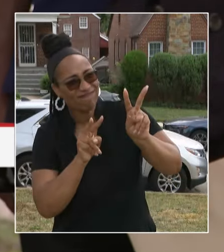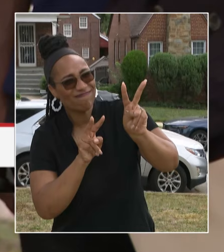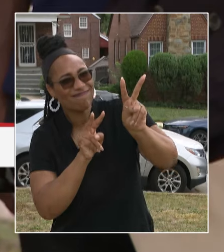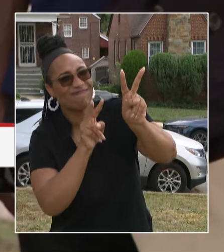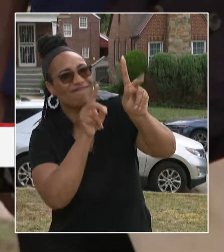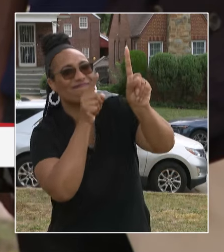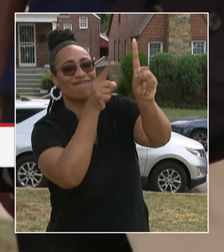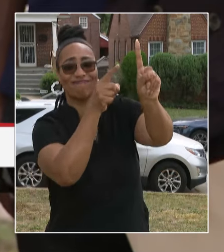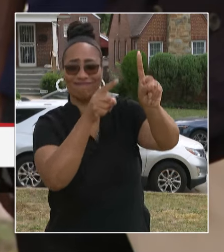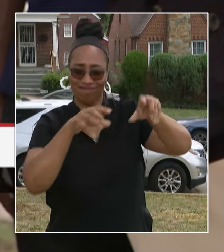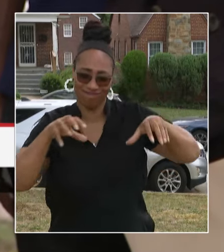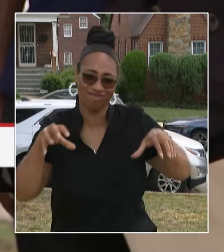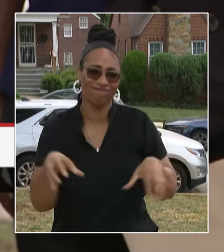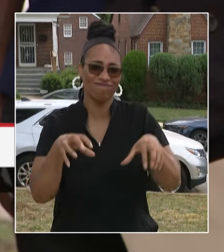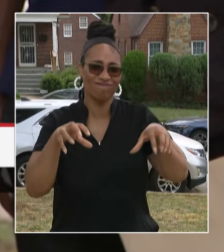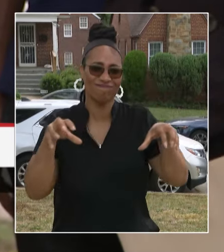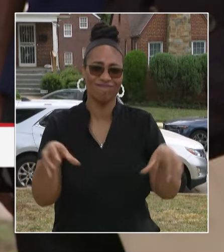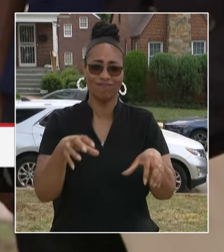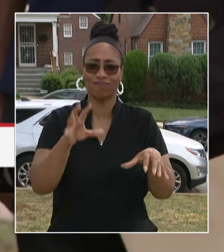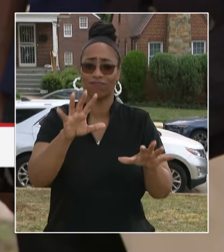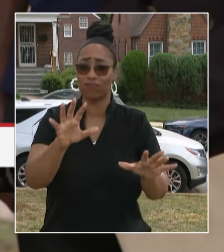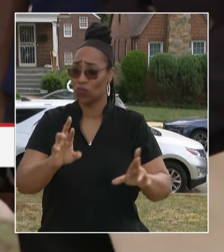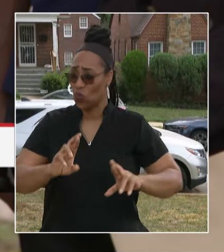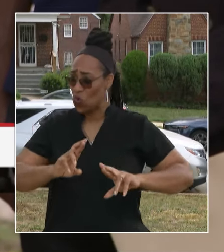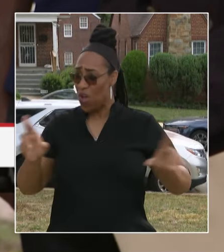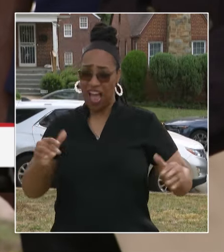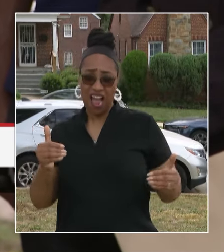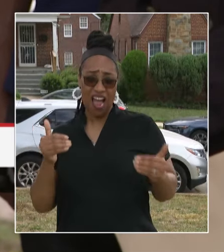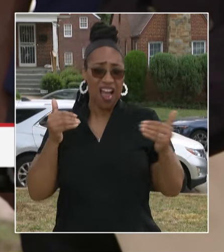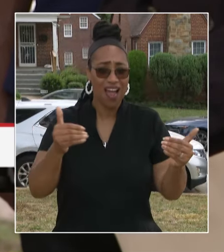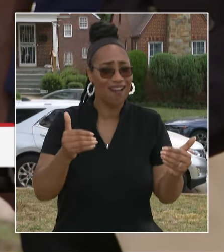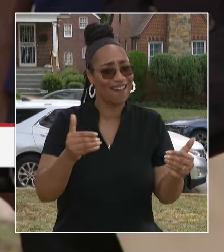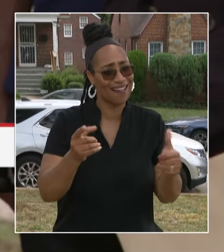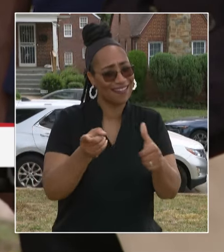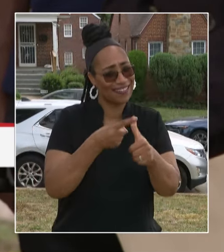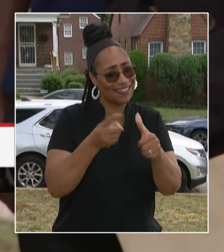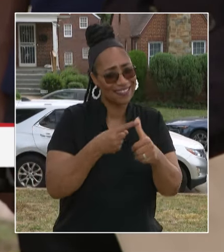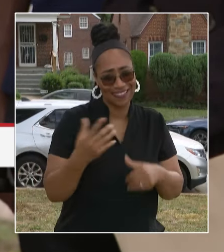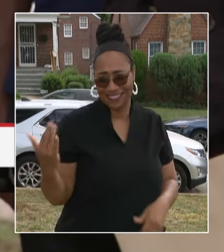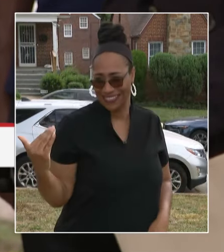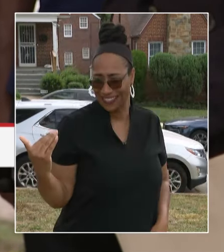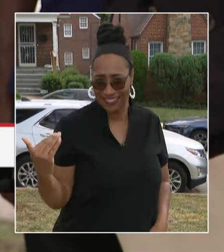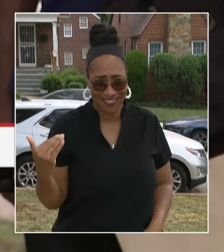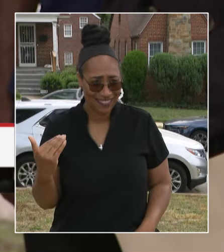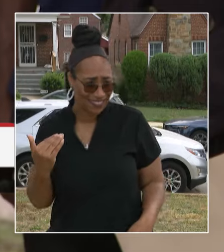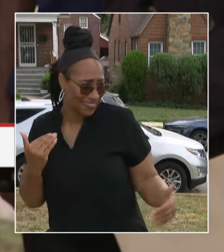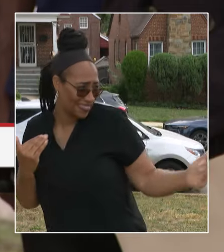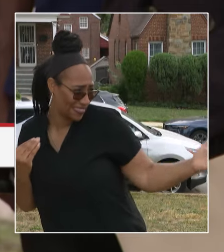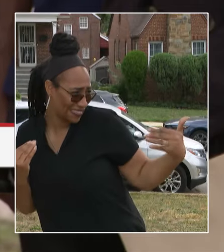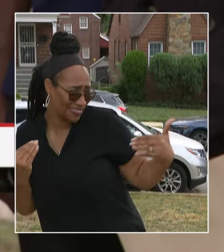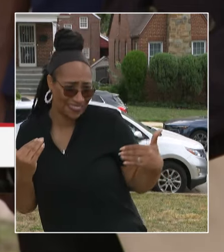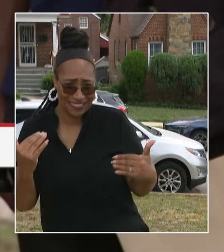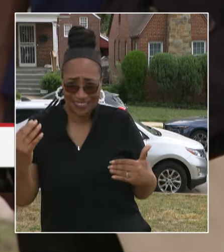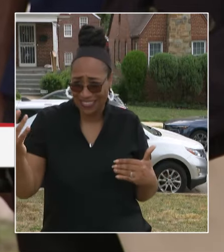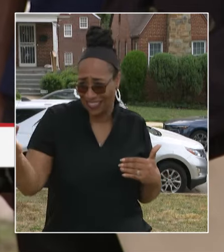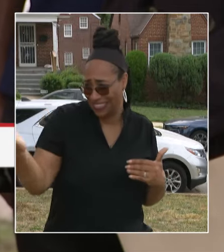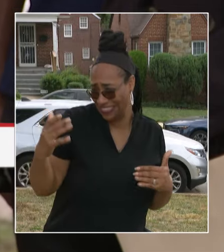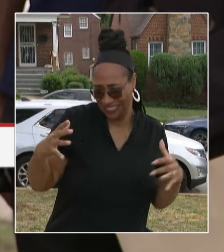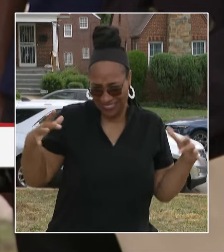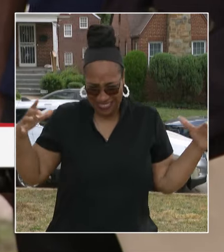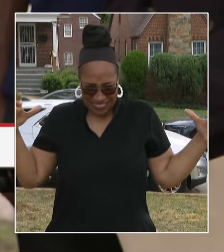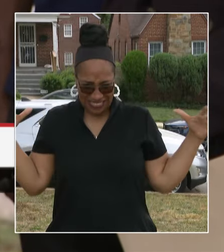feel prepared to be the heirs of such a terrifying hour, but within it we found the power to author a new chapter, to offer hope and